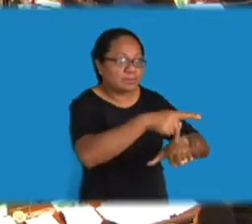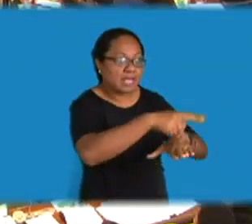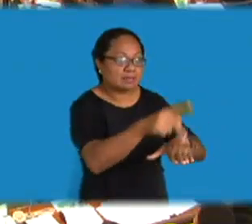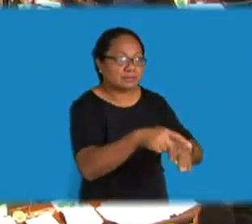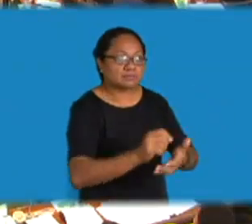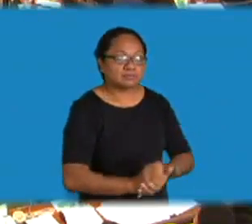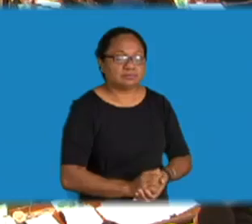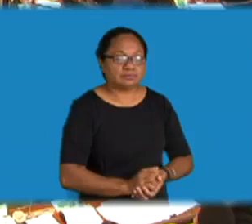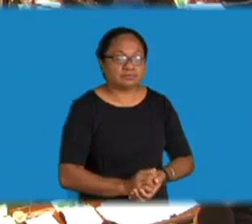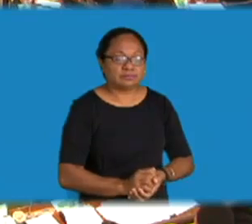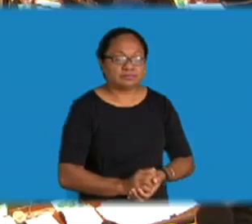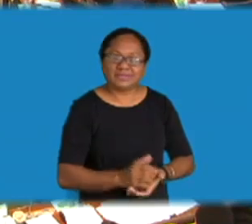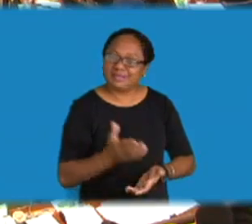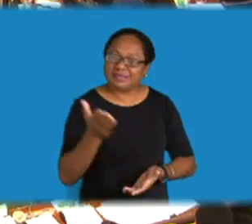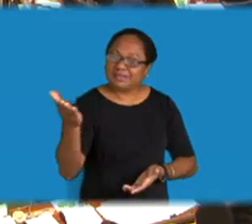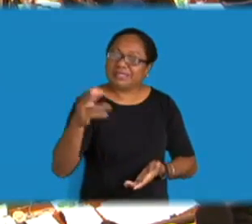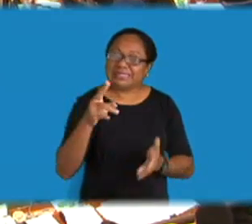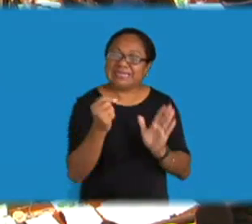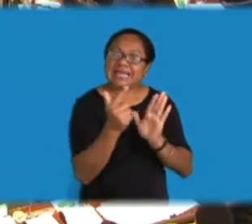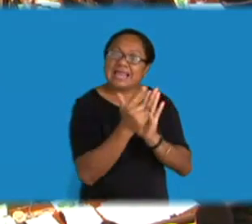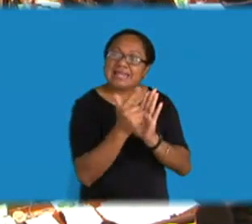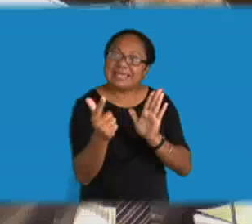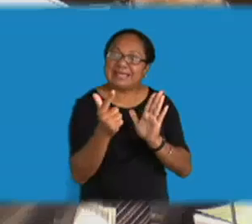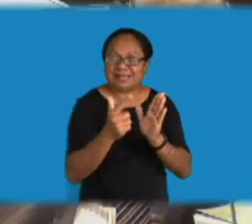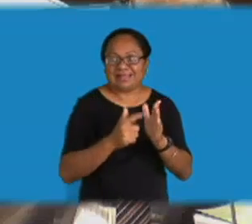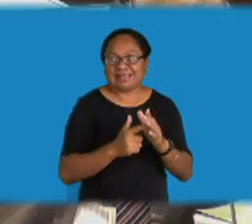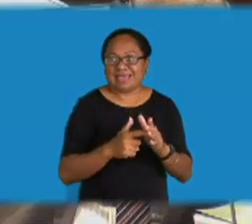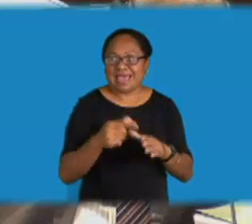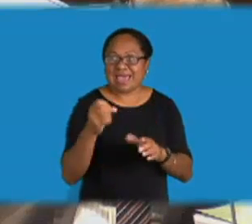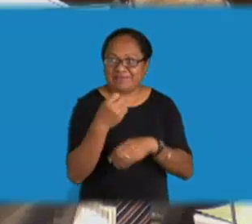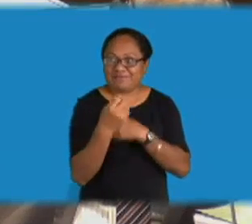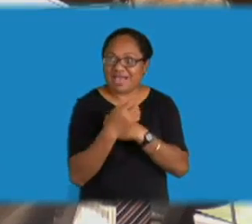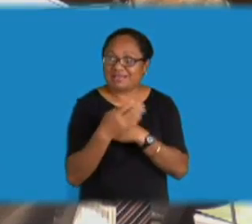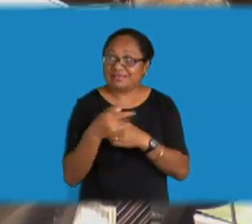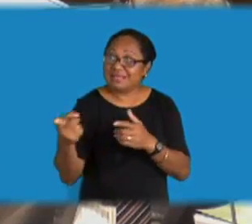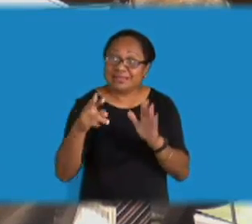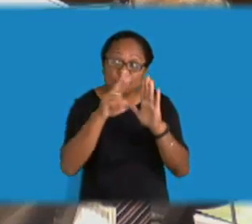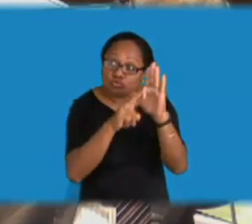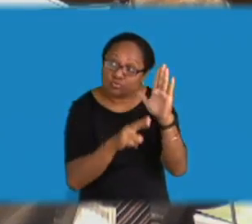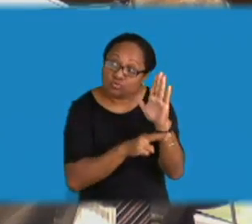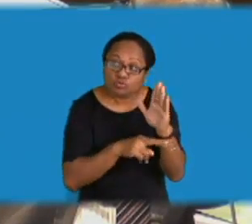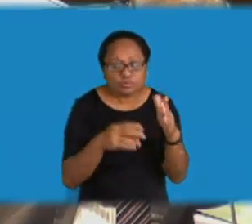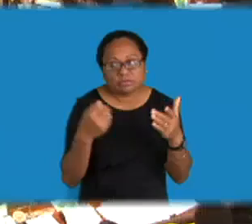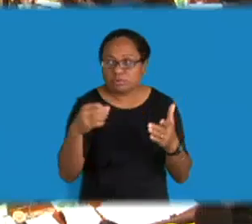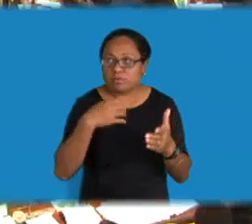Madam Speaker, they need to get legal advice. The regulations don't exist anymore.